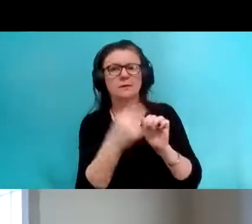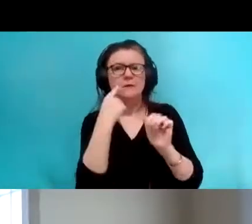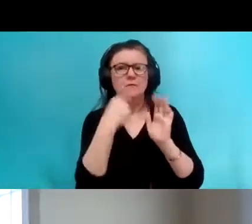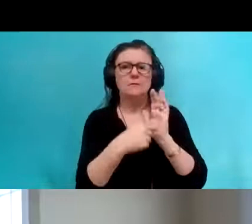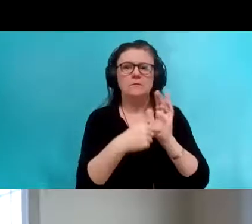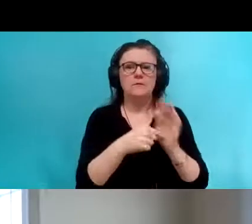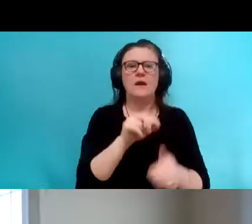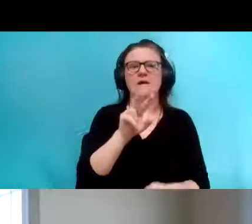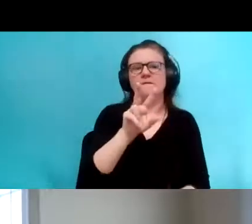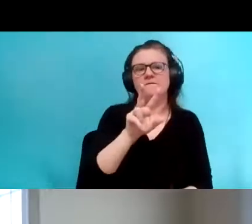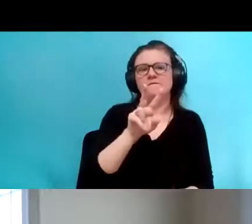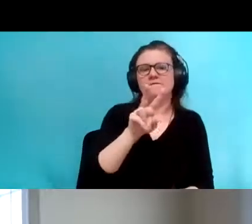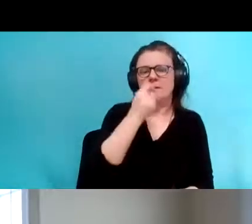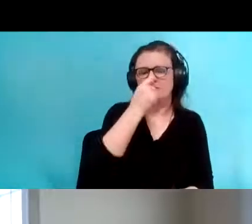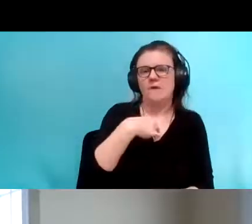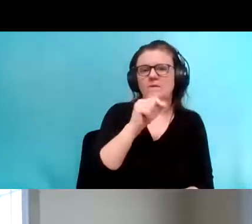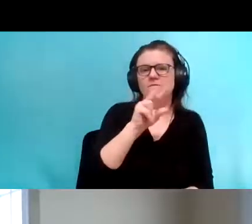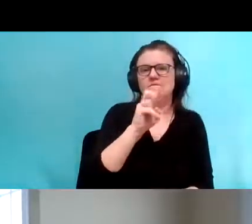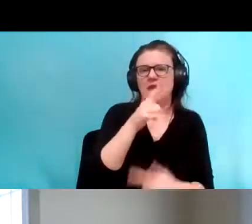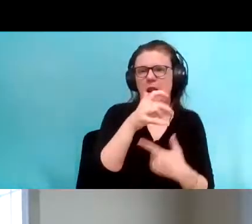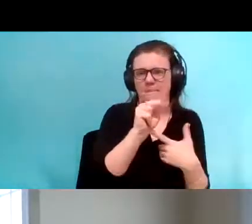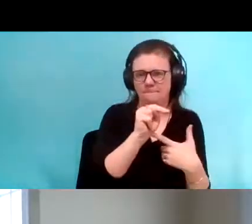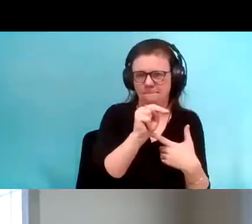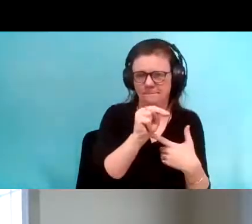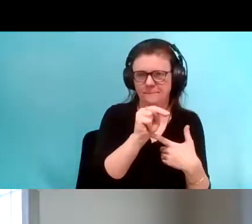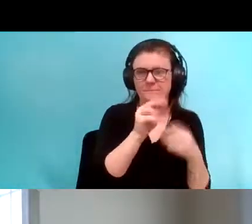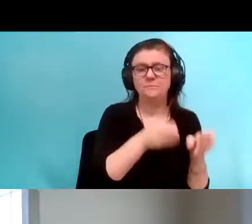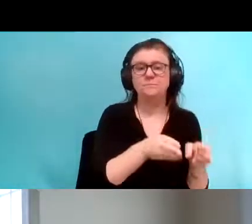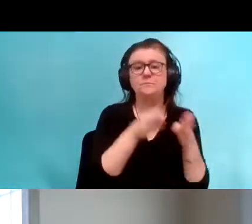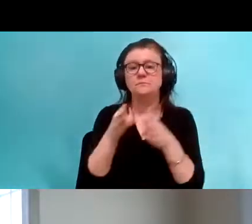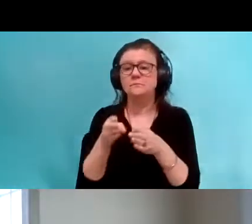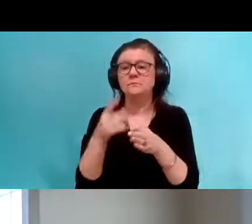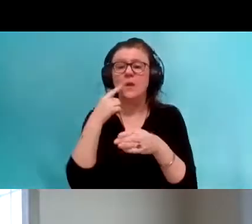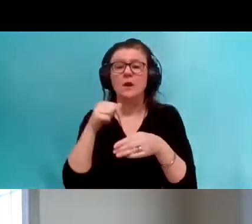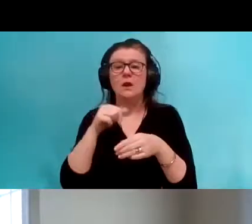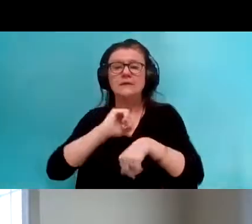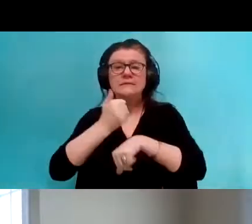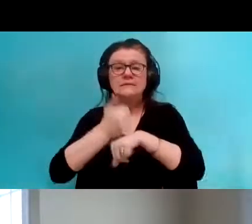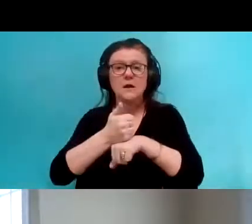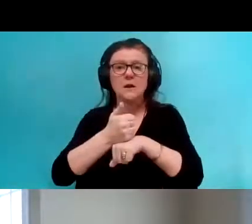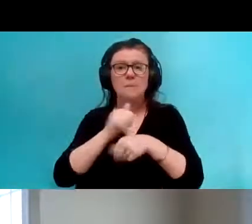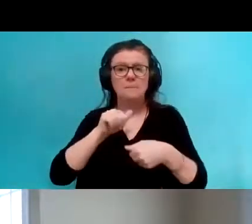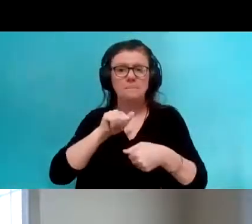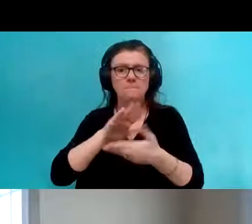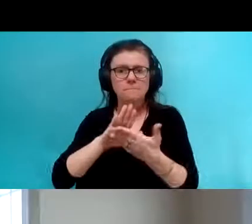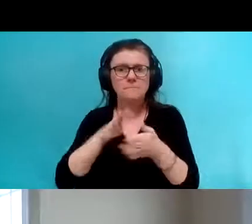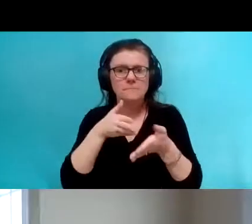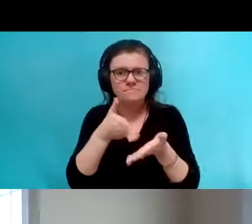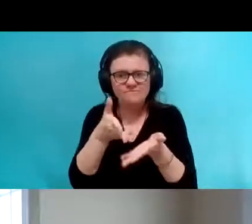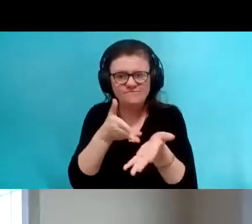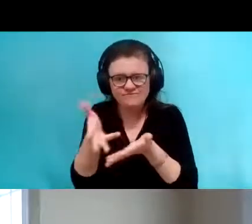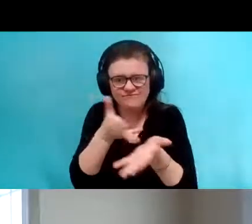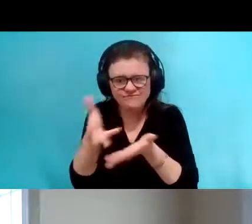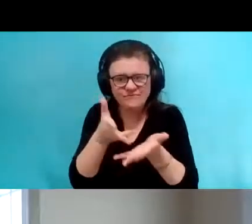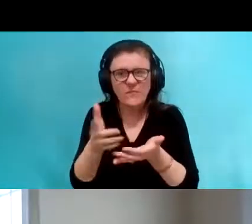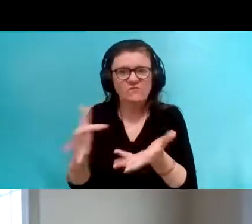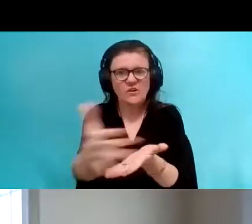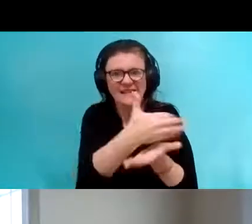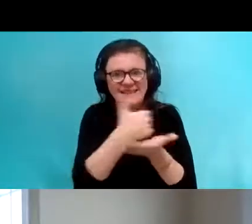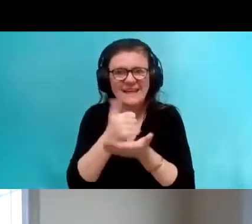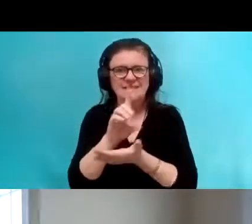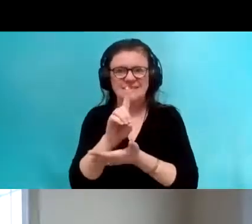Vietnam. For stage 3, which is about developing methodologies and producing statistics on